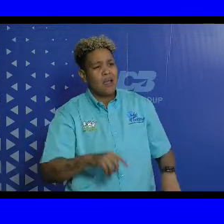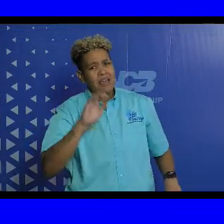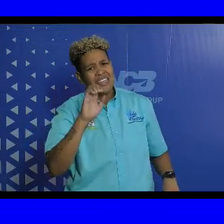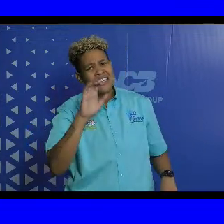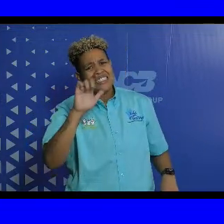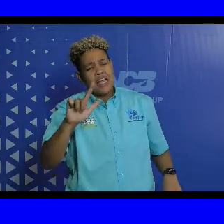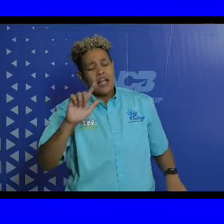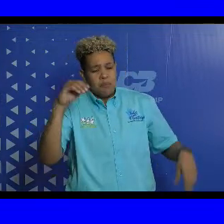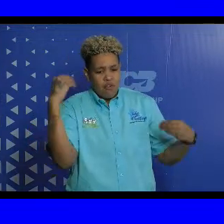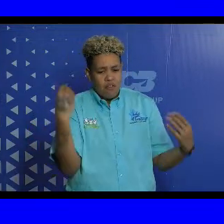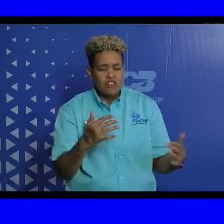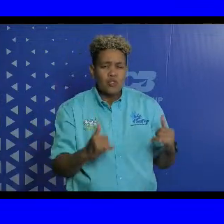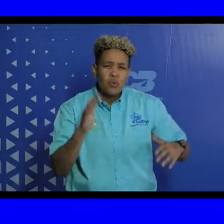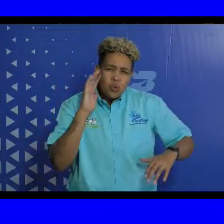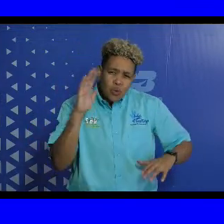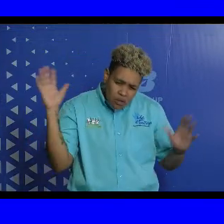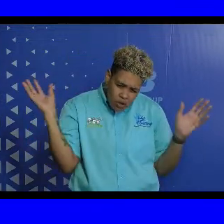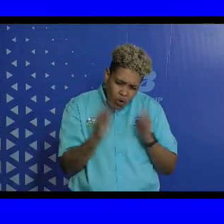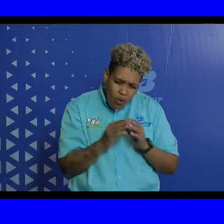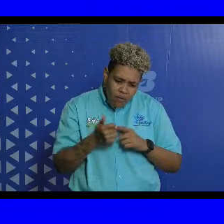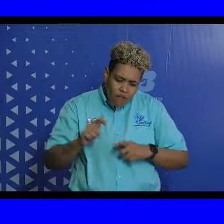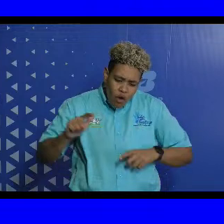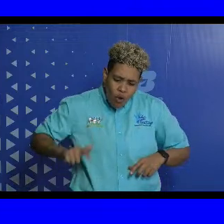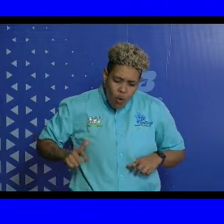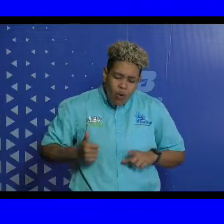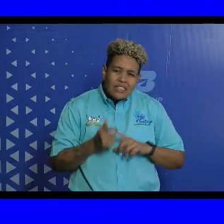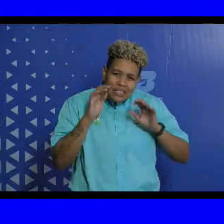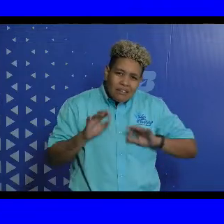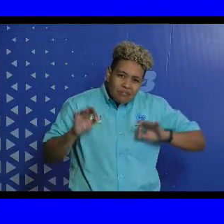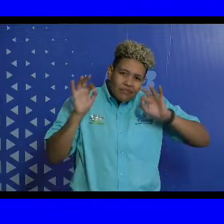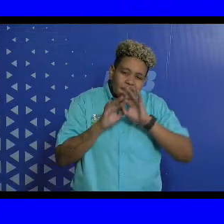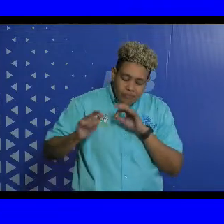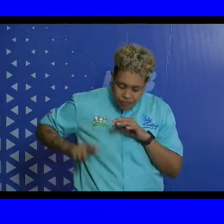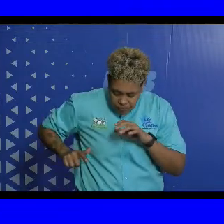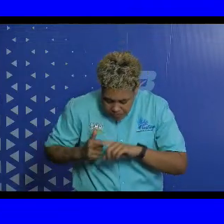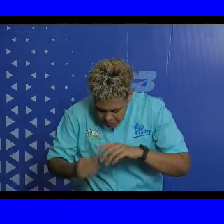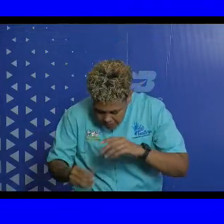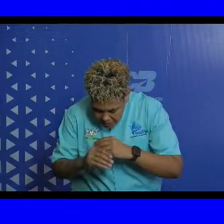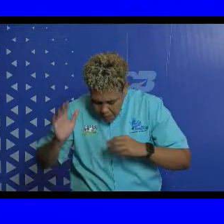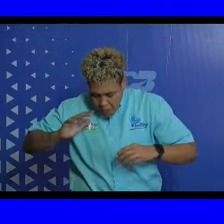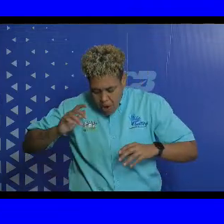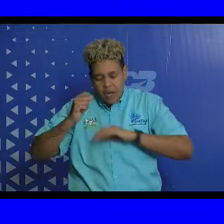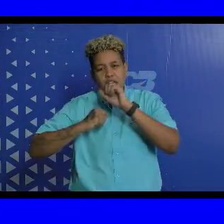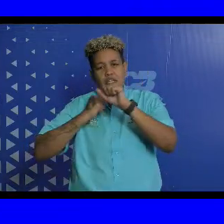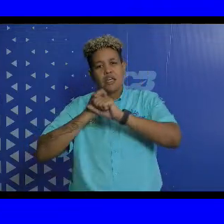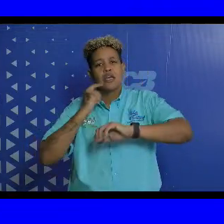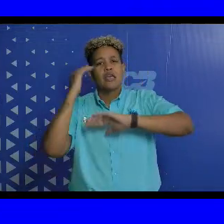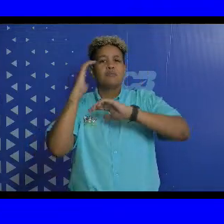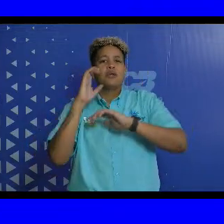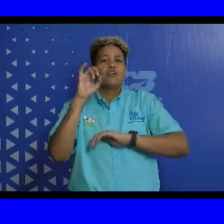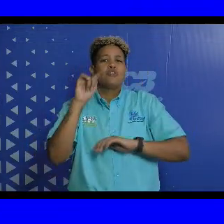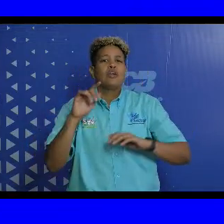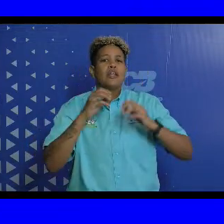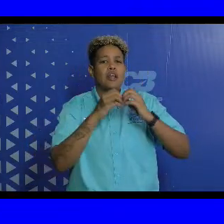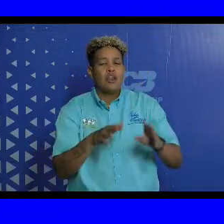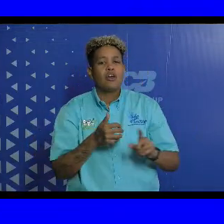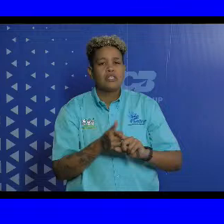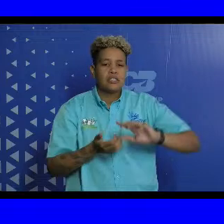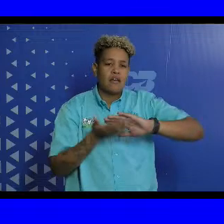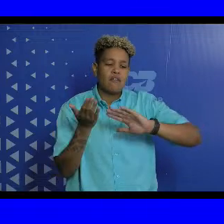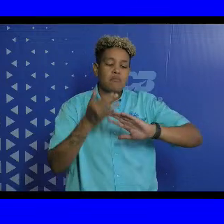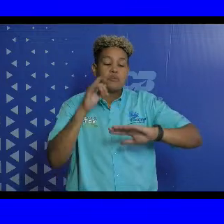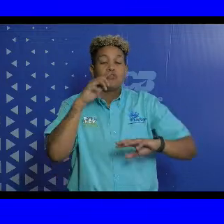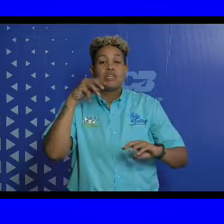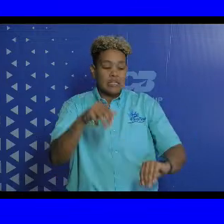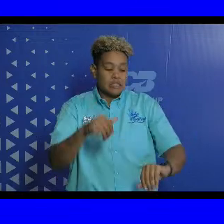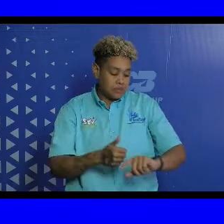ECL provisions, which would have accounted for the significantly lower prior year expected credit losses. Operating